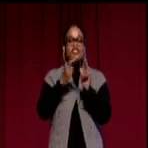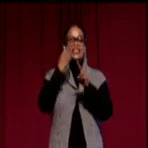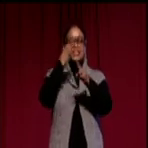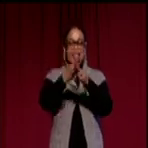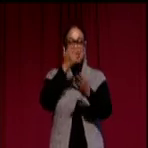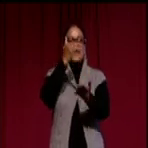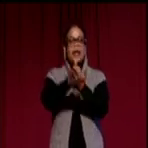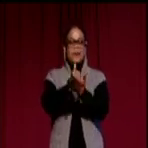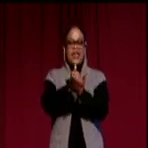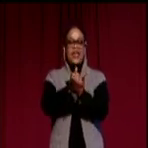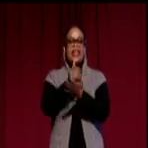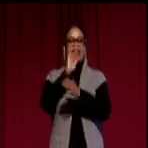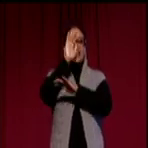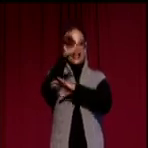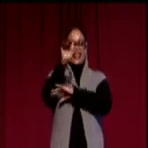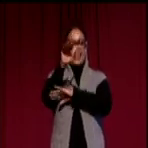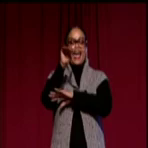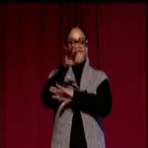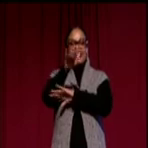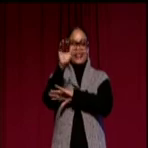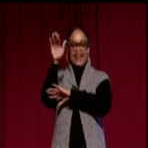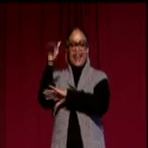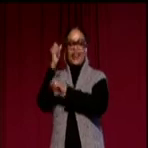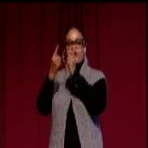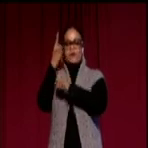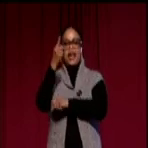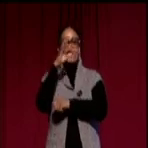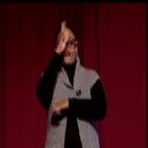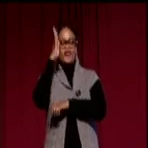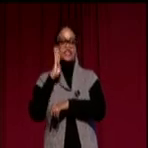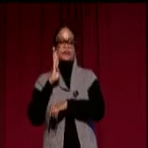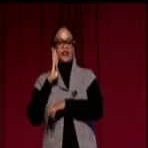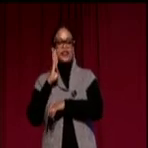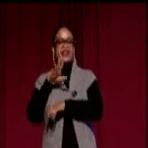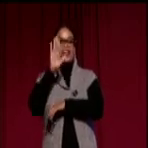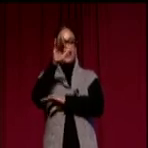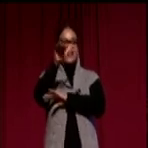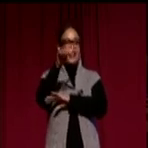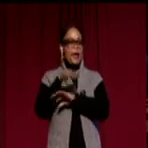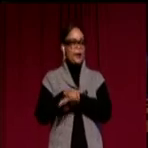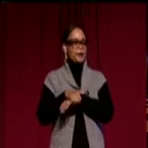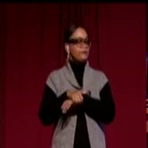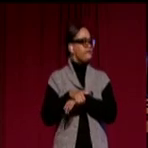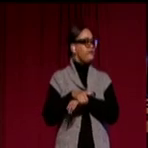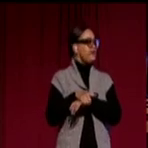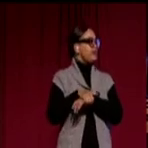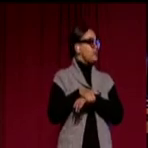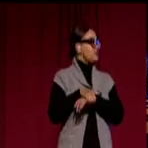name, amen. Good night, everybody. Good night, those of you on Facebook. Good night.